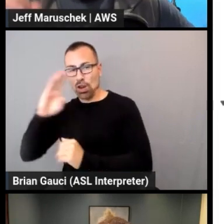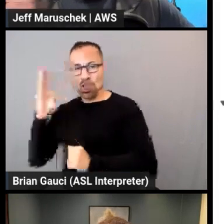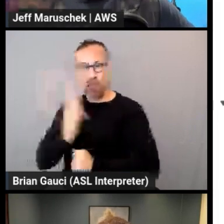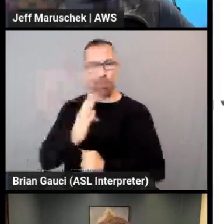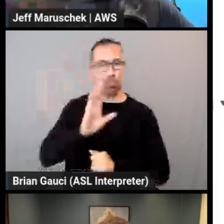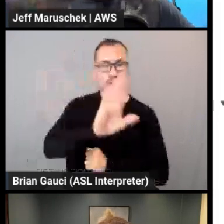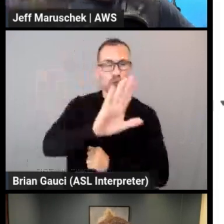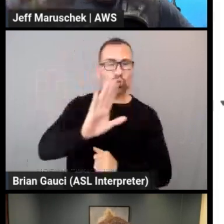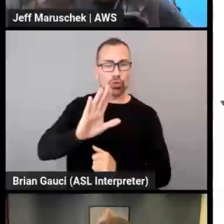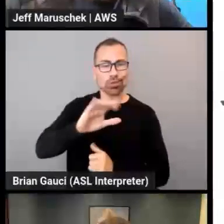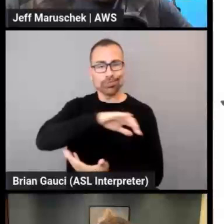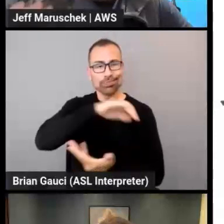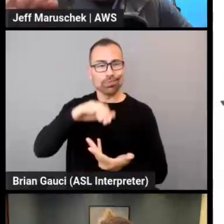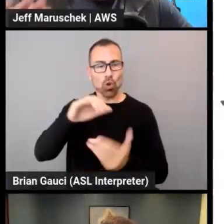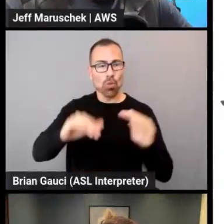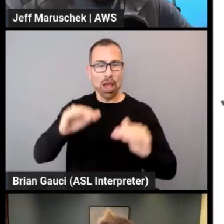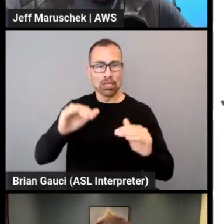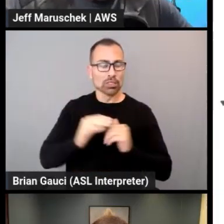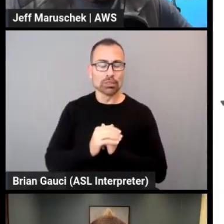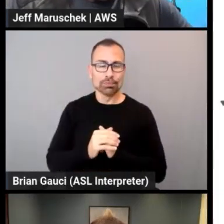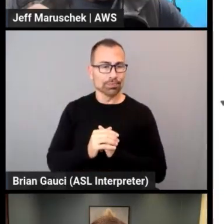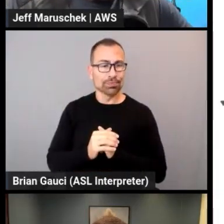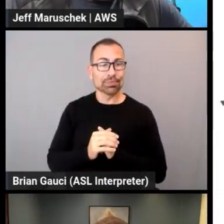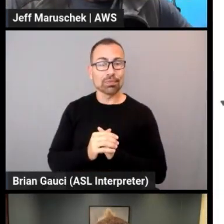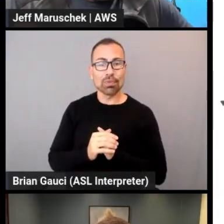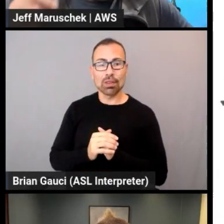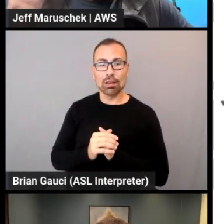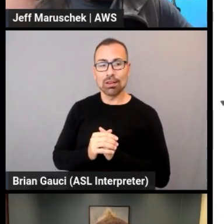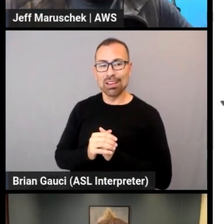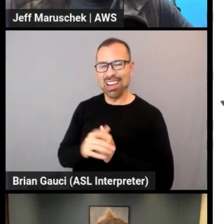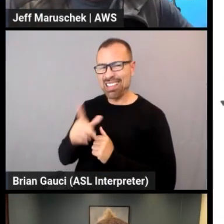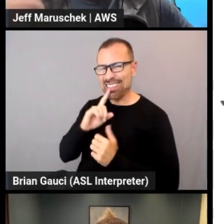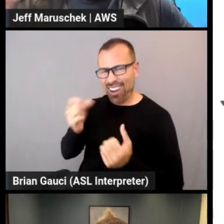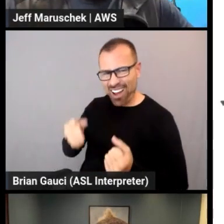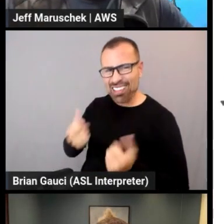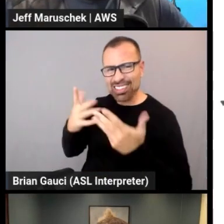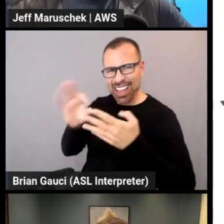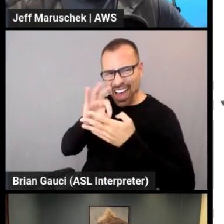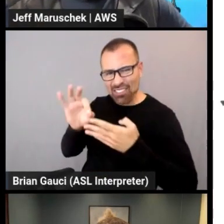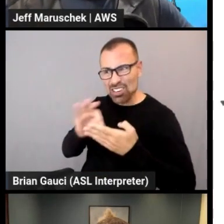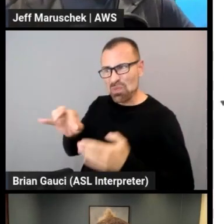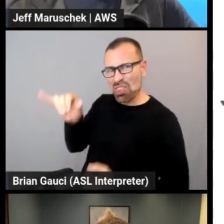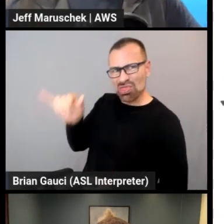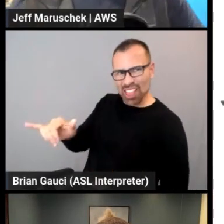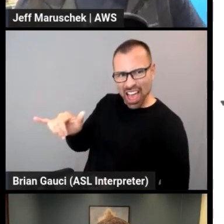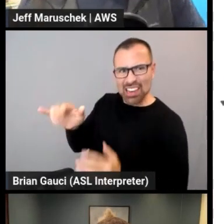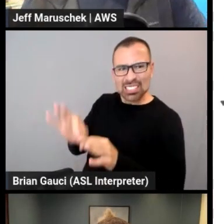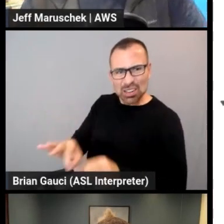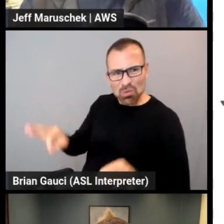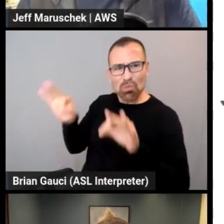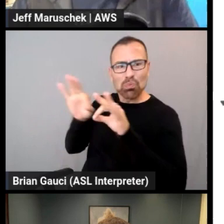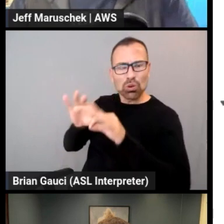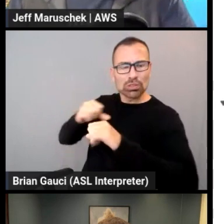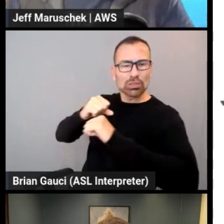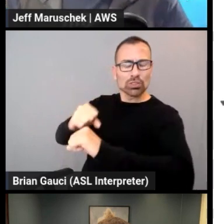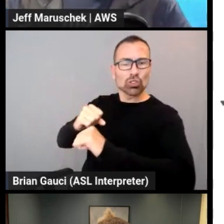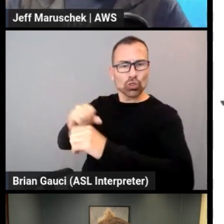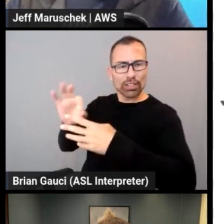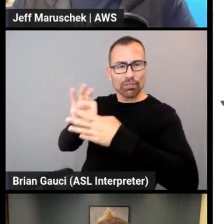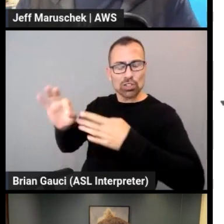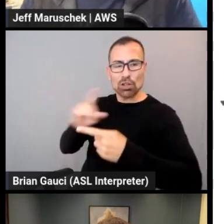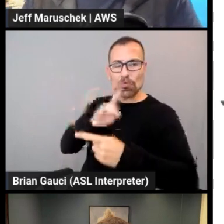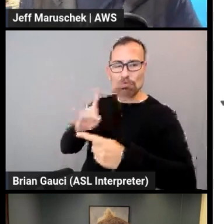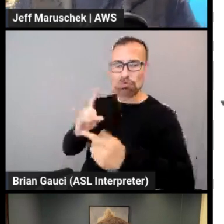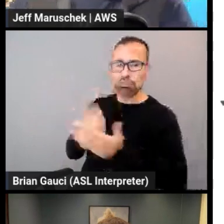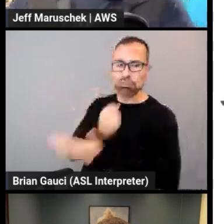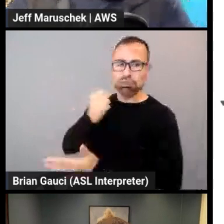it. Well, there's a lot of features, but that is a big one. That is a very Yes. key security feature that I can see that this has a big advantage for.